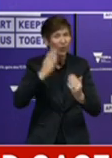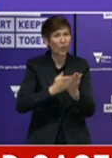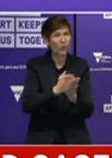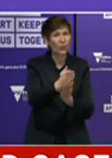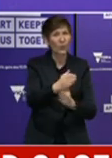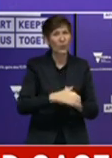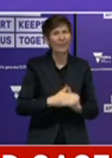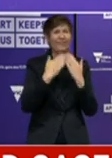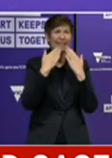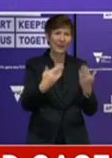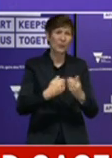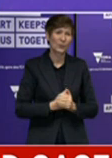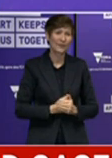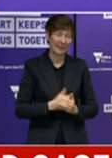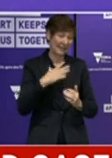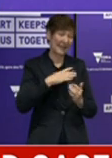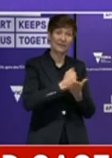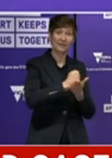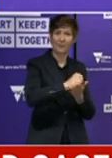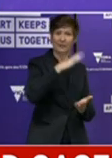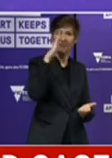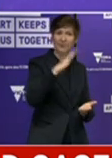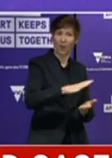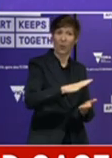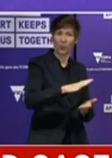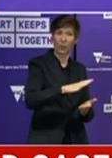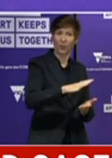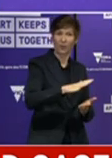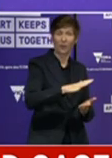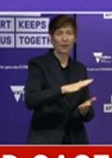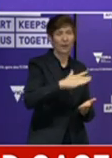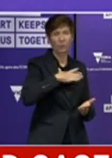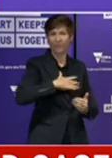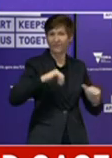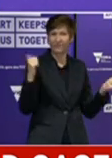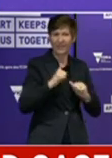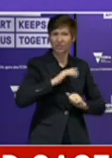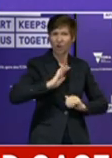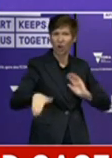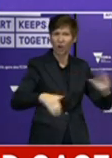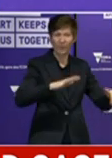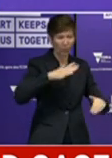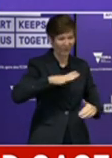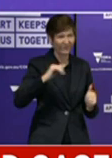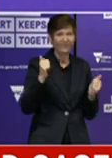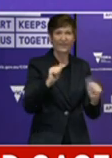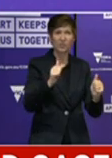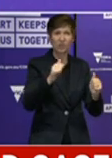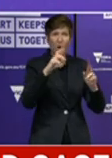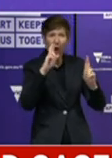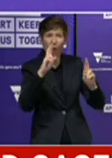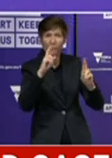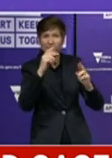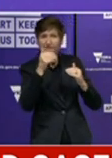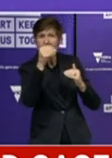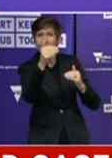lockdowns, in a way that can guarantee that by the end of the year we've got every chance that Christmas is as close to normal